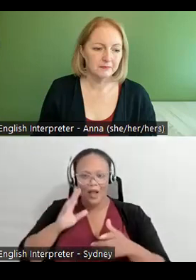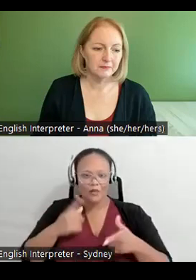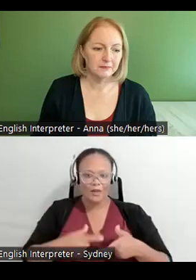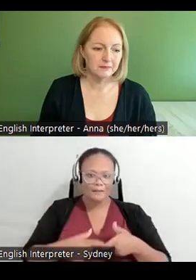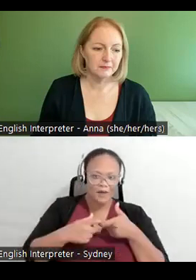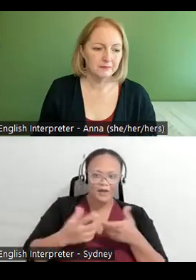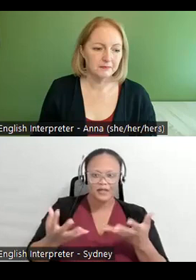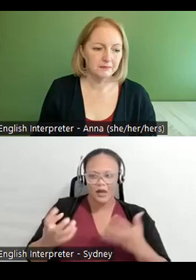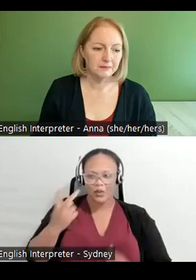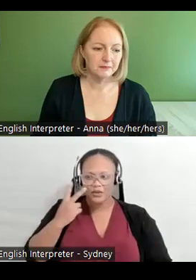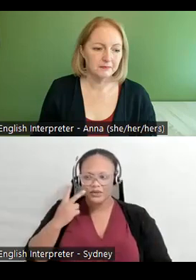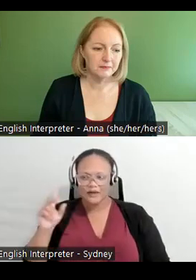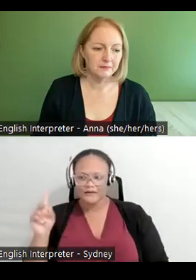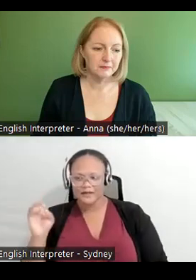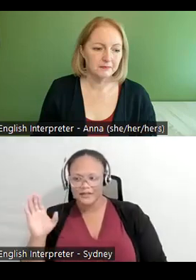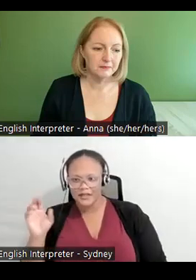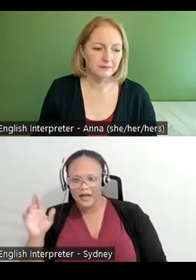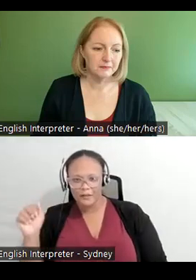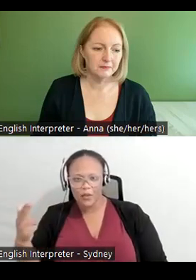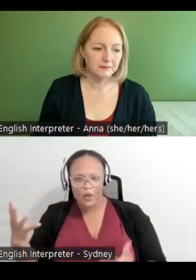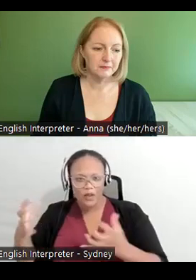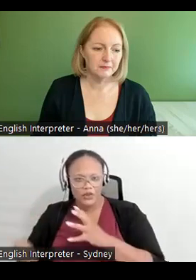raised, and I'm not sure if it's related or not.